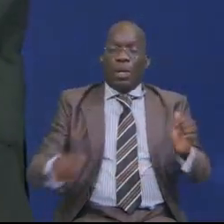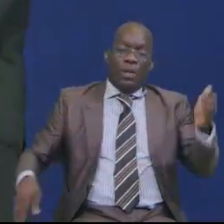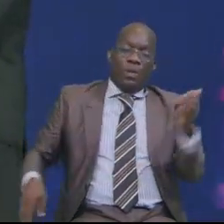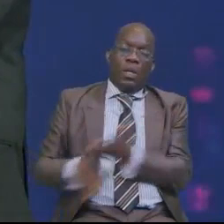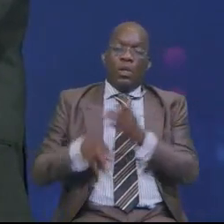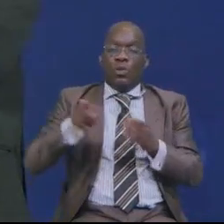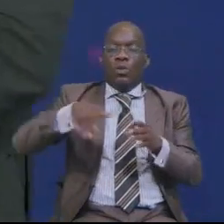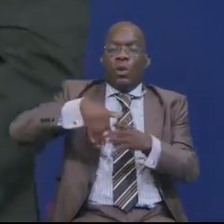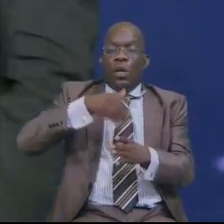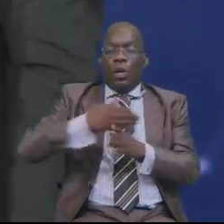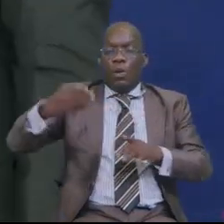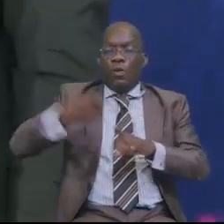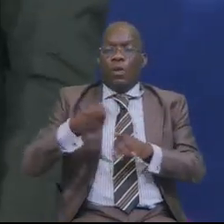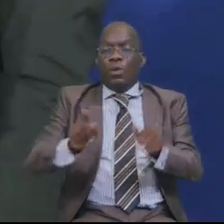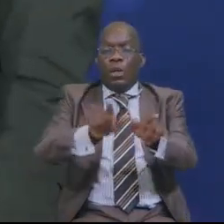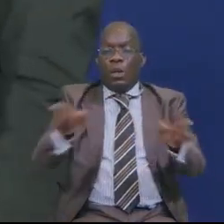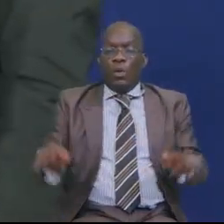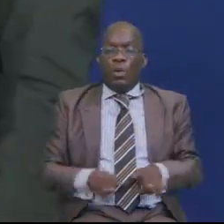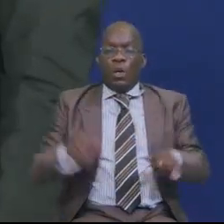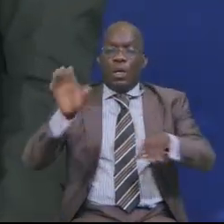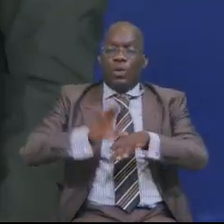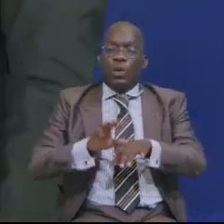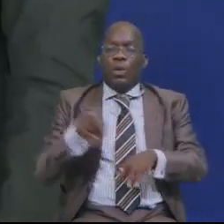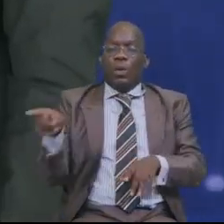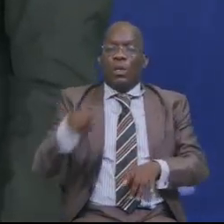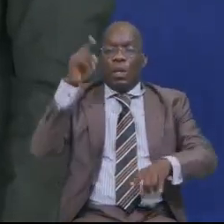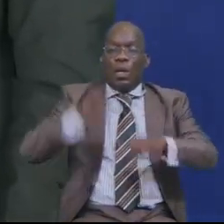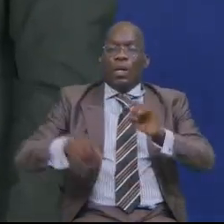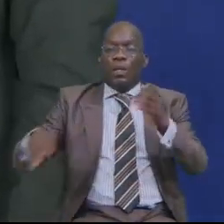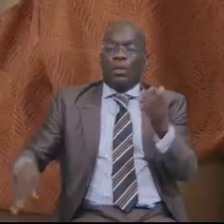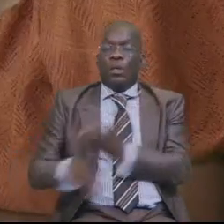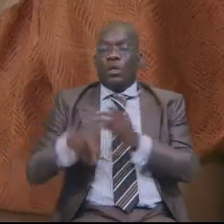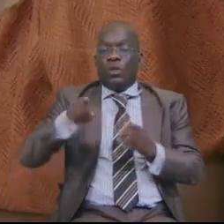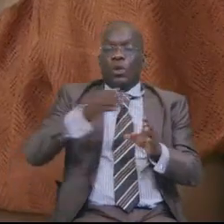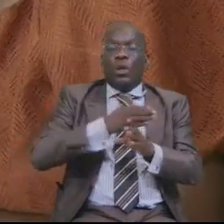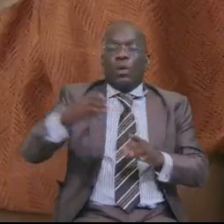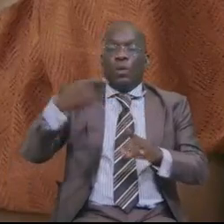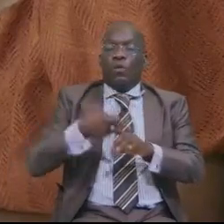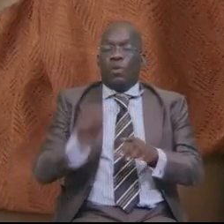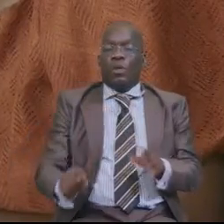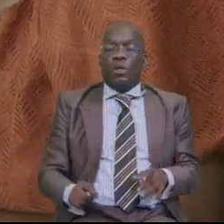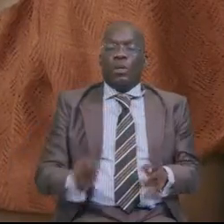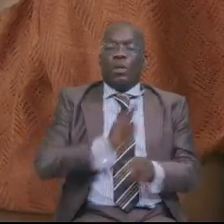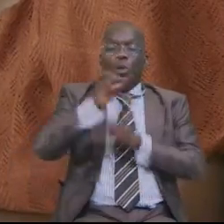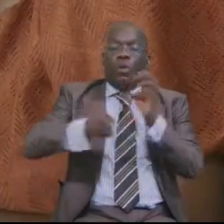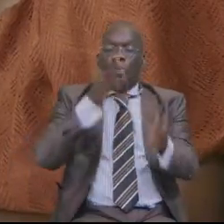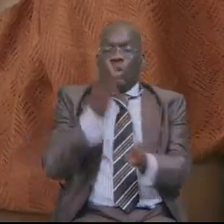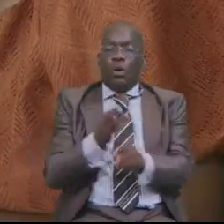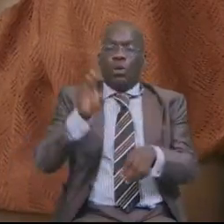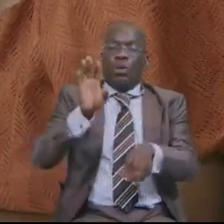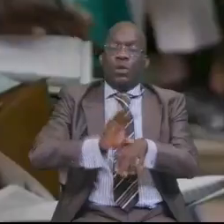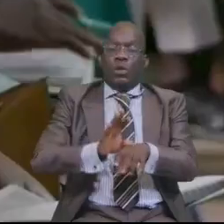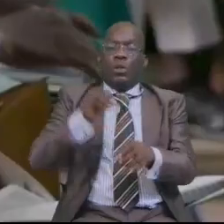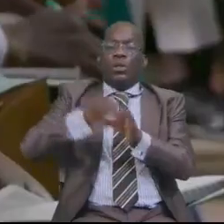the local church, they cannot kick you away from the universal church. Give me a good